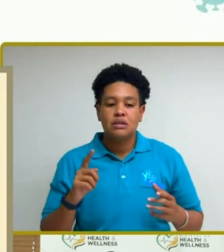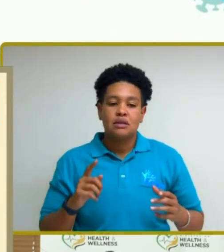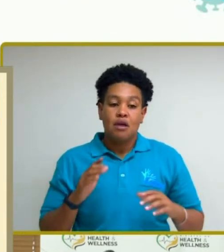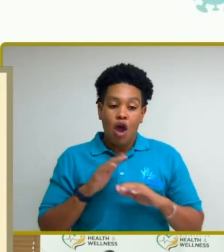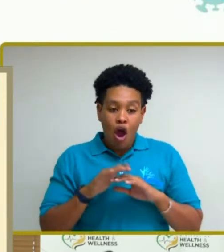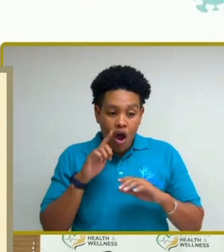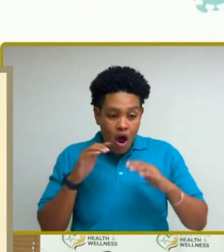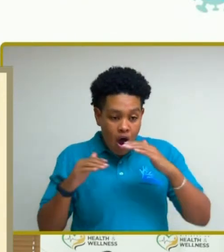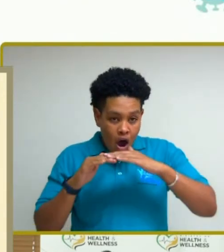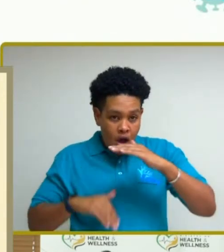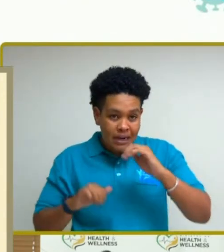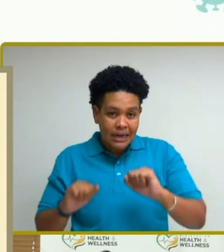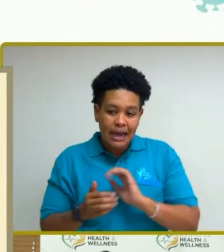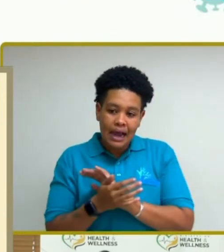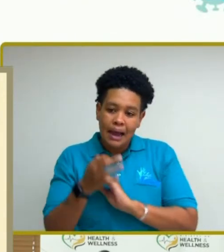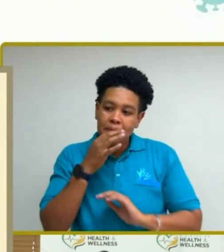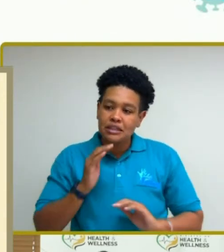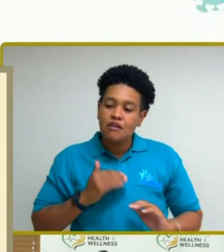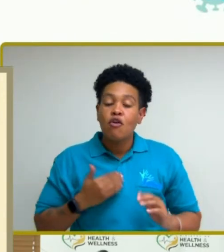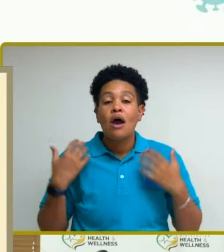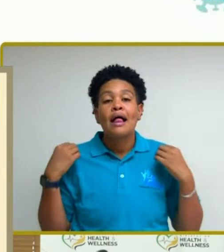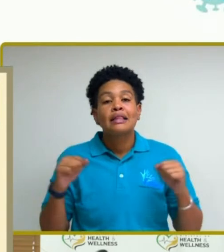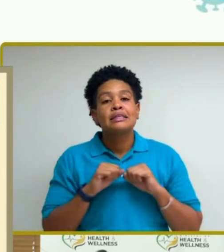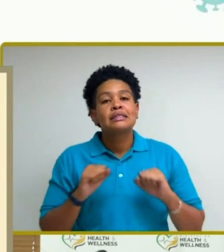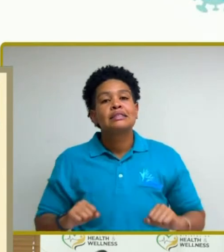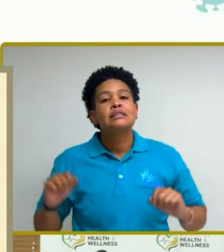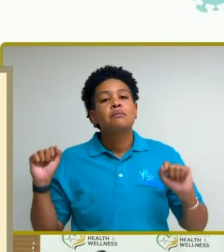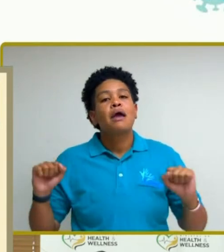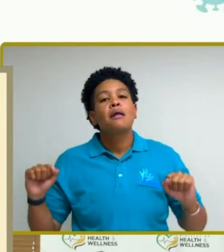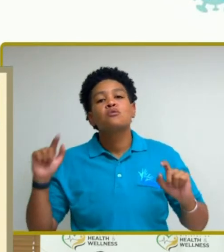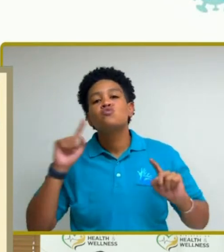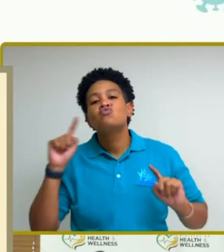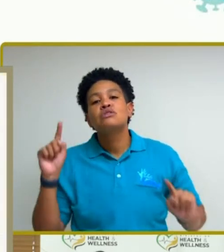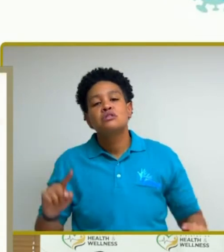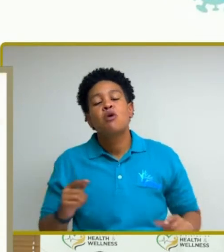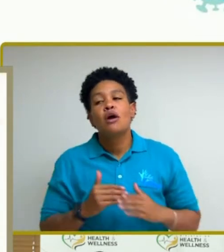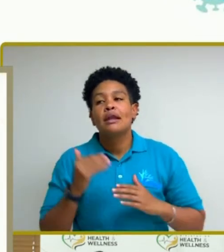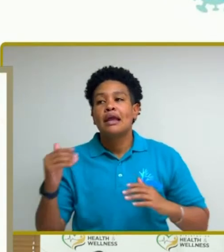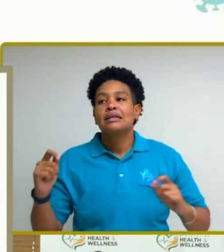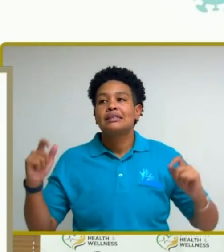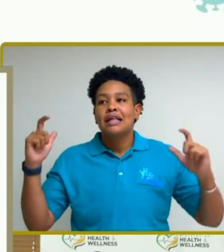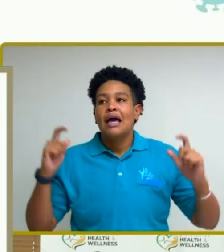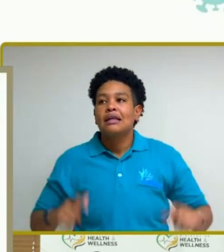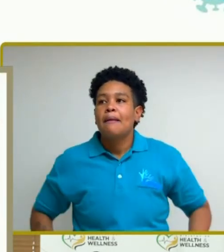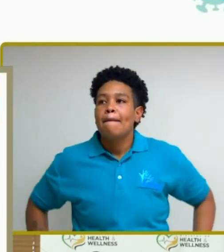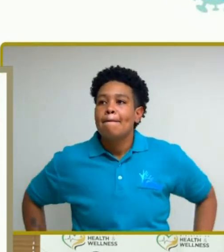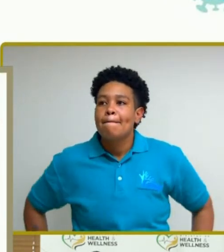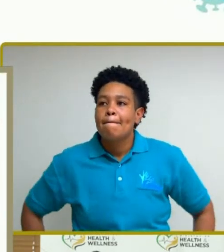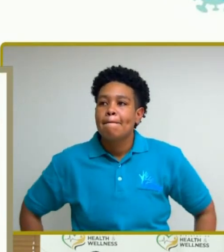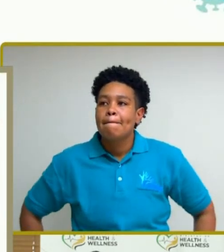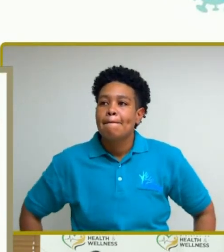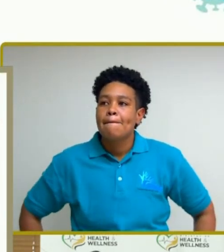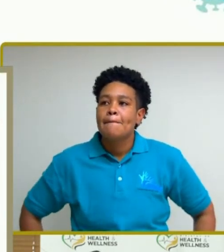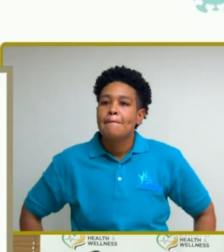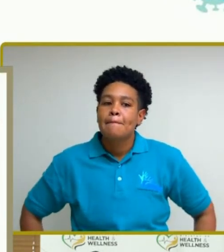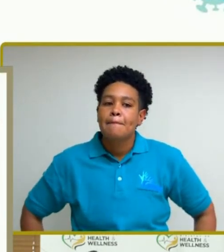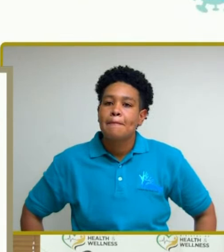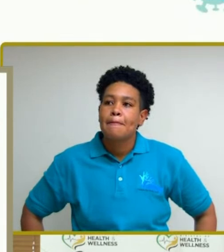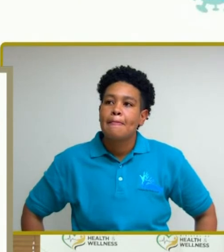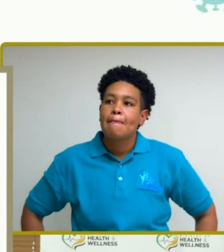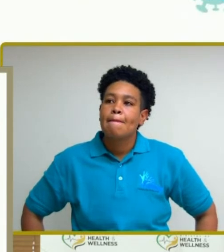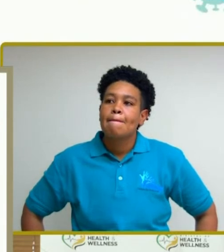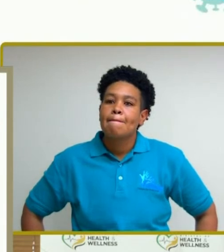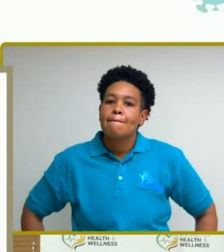the capacity of our health system to be able to respond. Next slide. I put this slide back